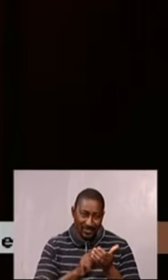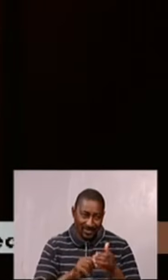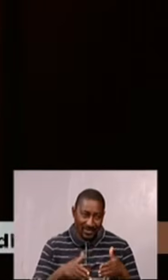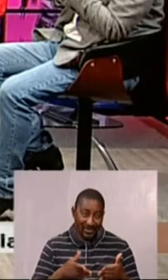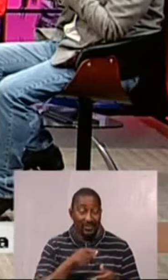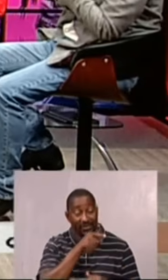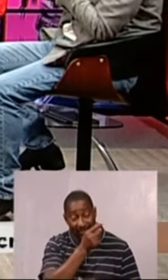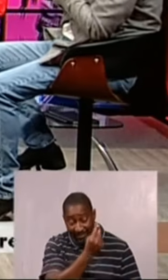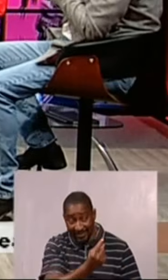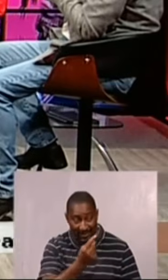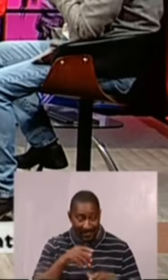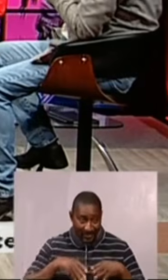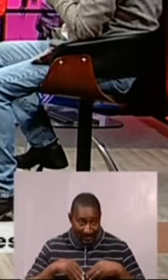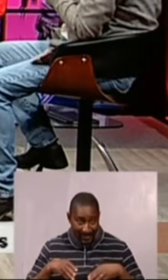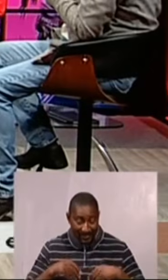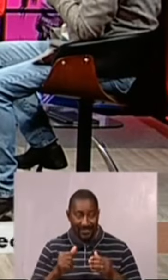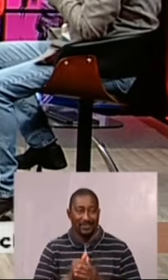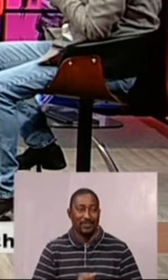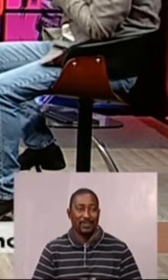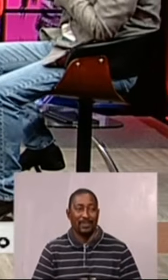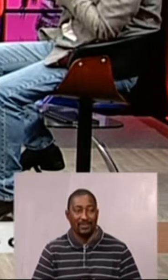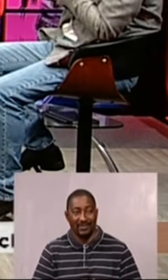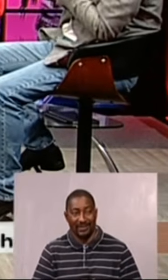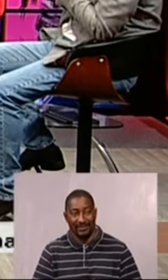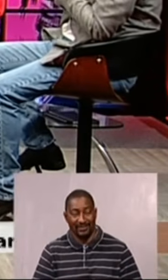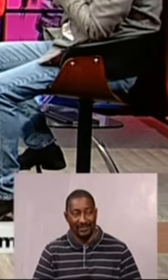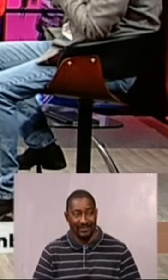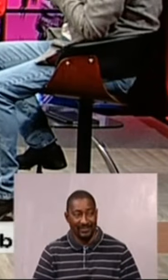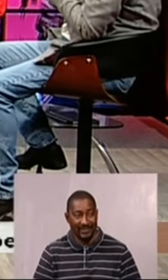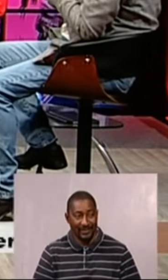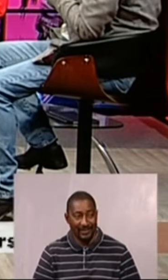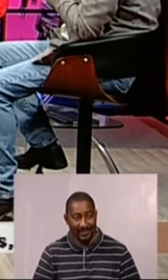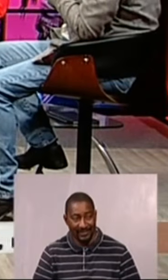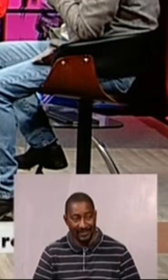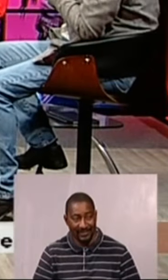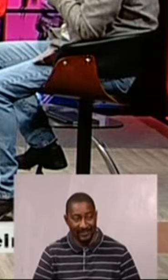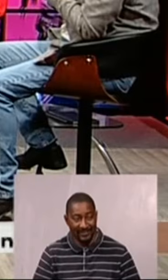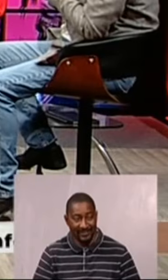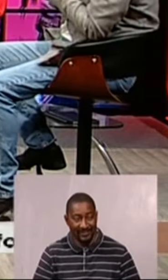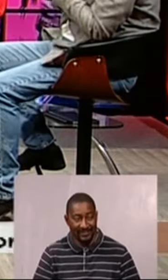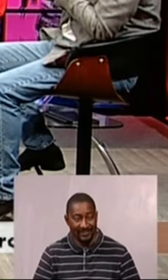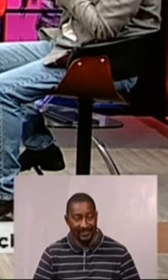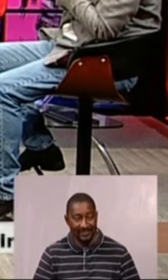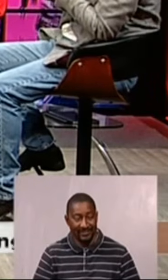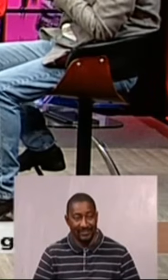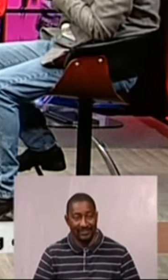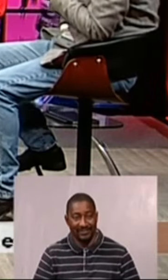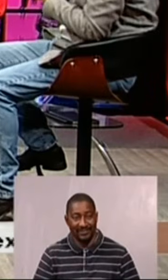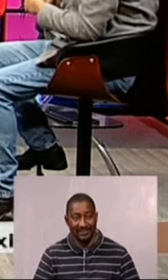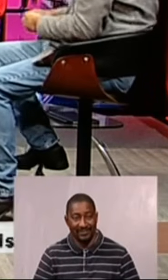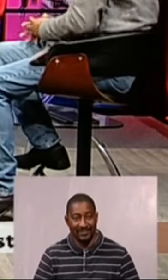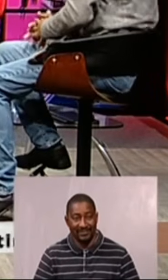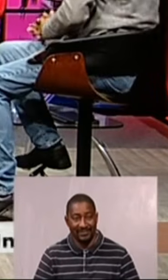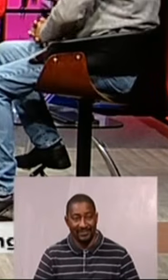that was cool. That's what cookies do. Yes. That's the big deal, Jonas. That's the big deal. If I was a Sesame Street character, I'd be a cookie monster. Because I've